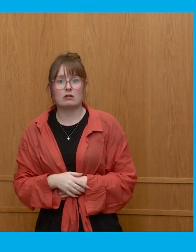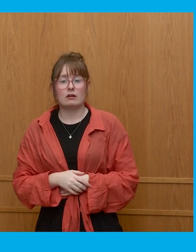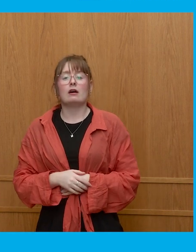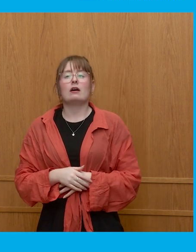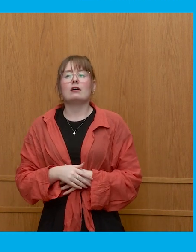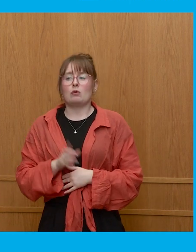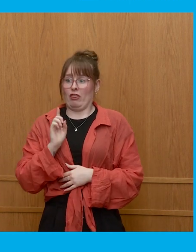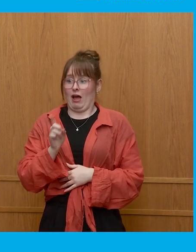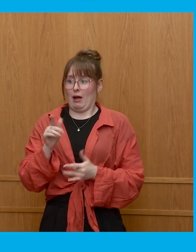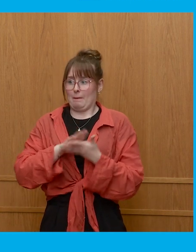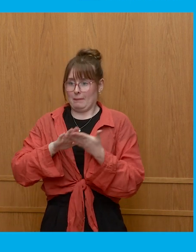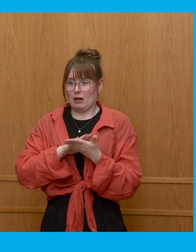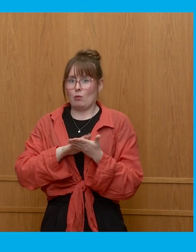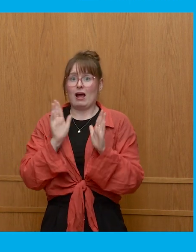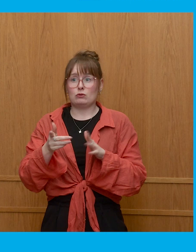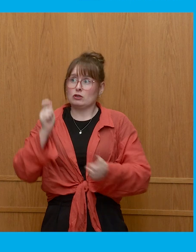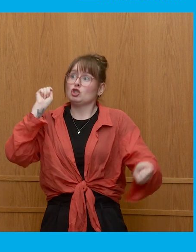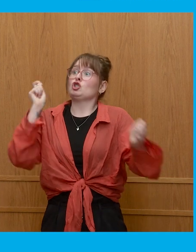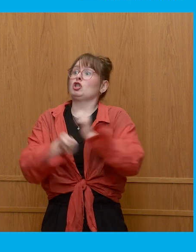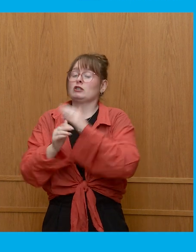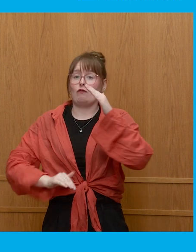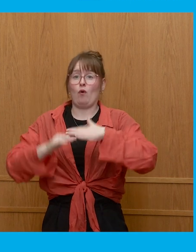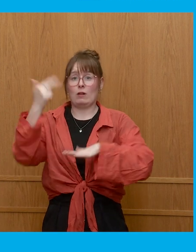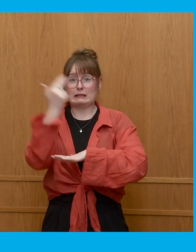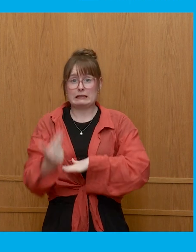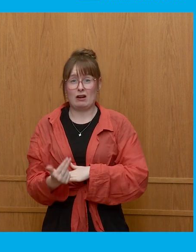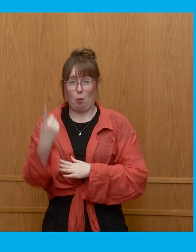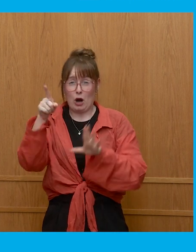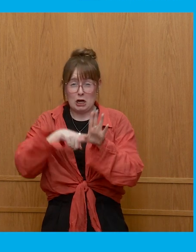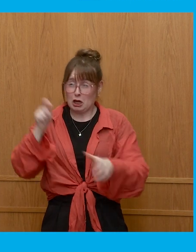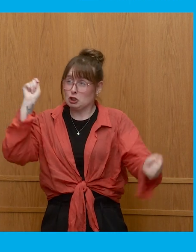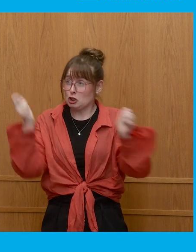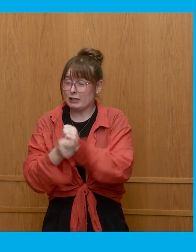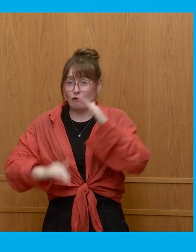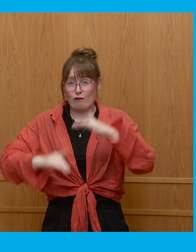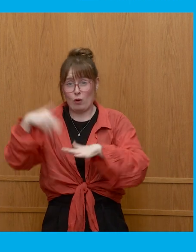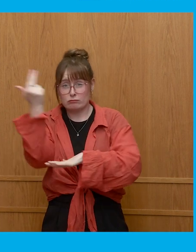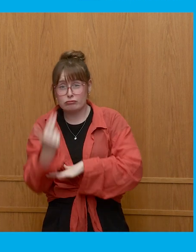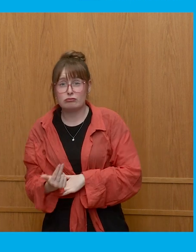That virtually meant a redesign that took a year. So